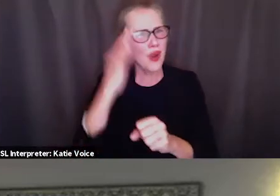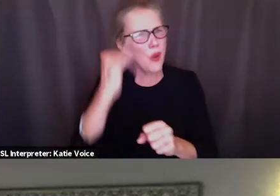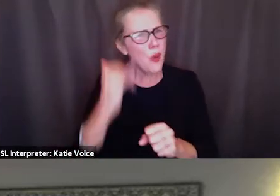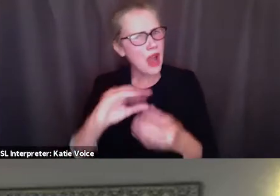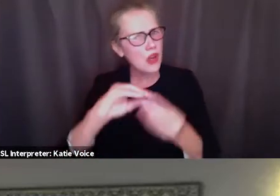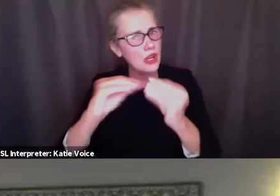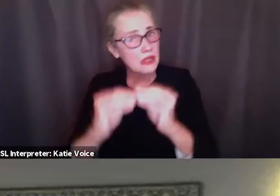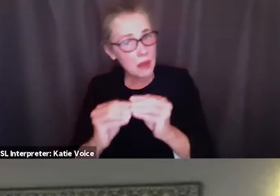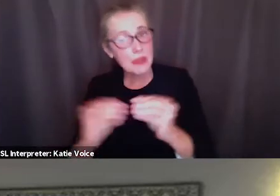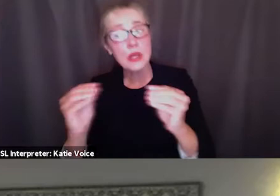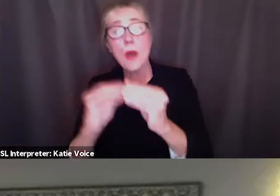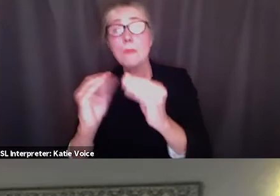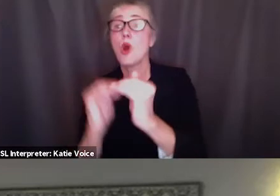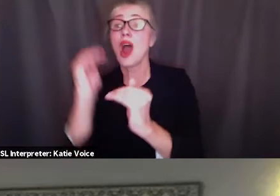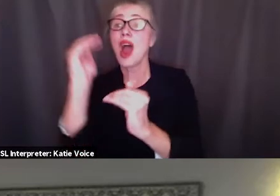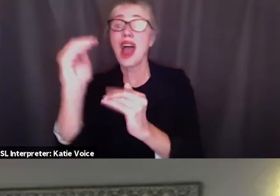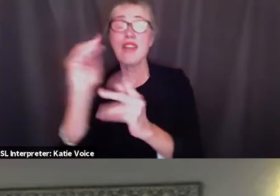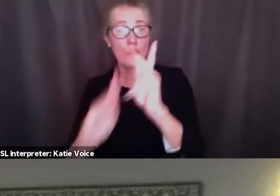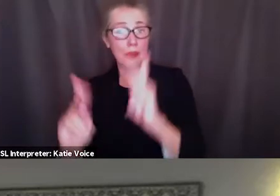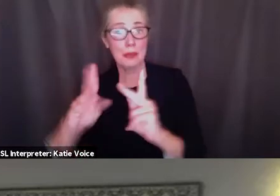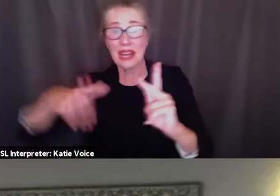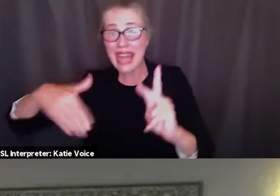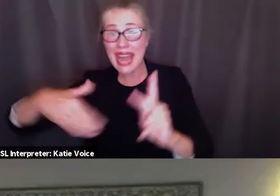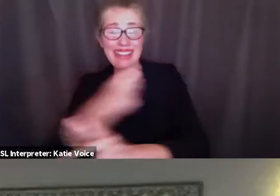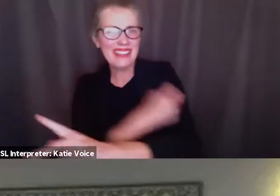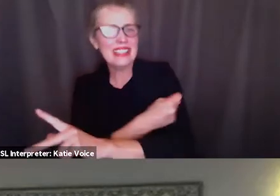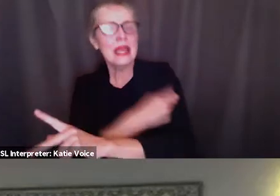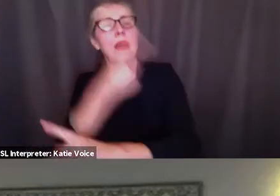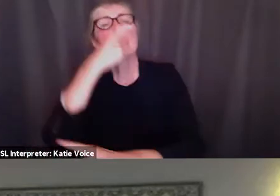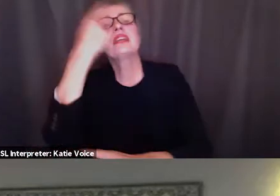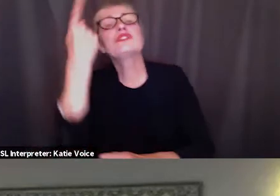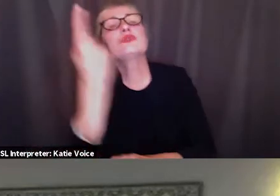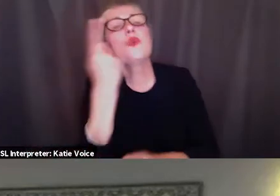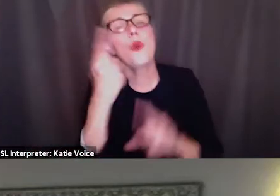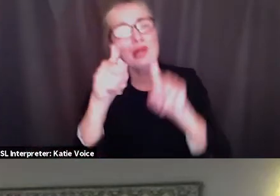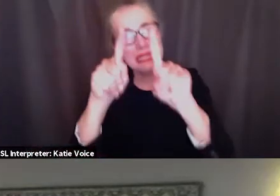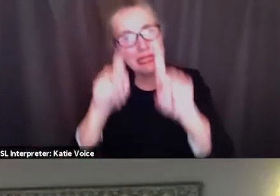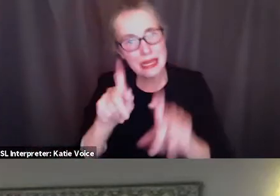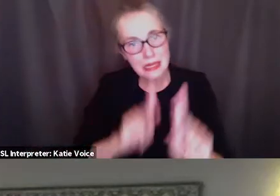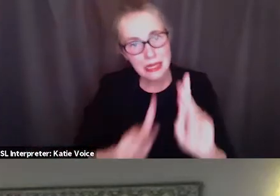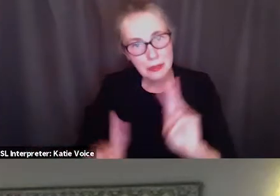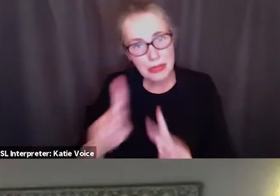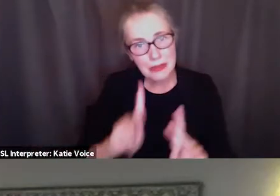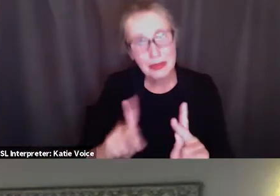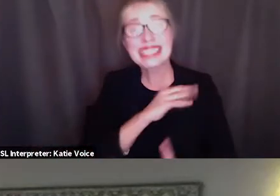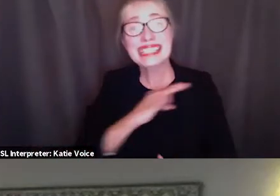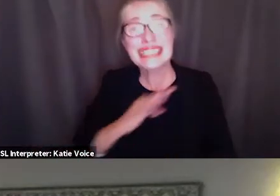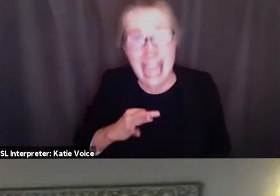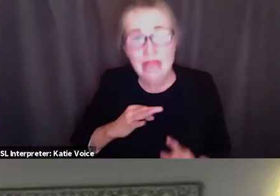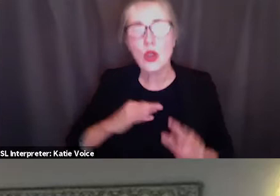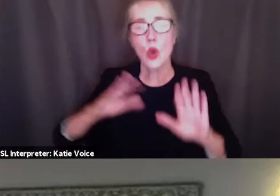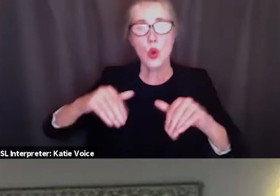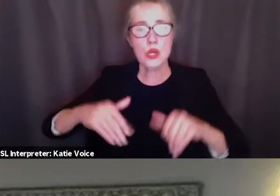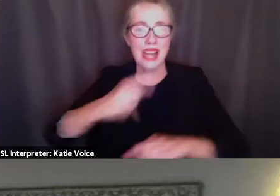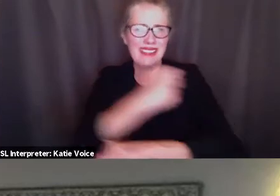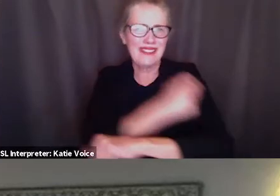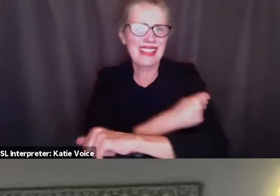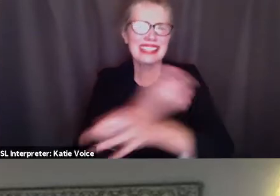the unvaccinated? It's because you're just testing the unvaccinated staff. That it's like